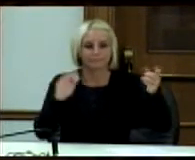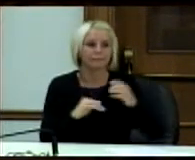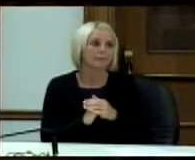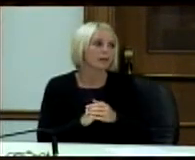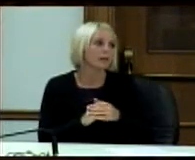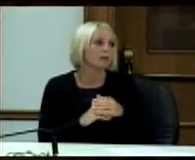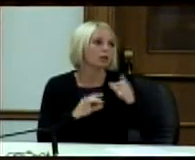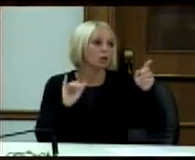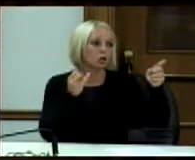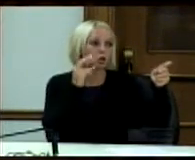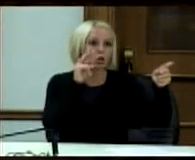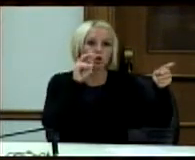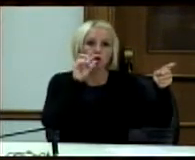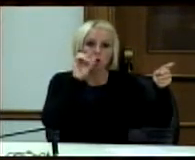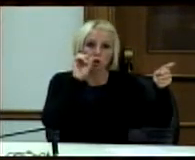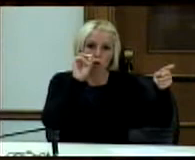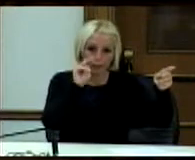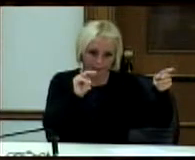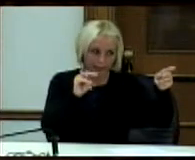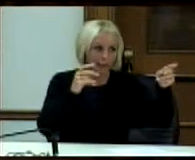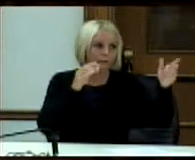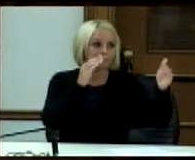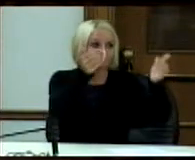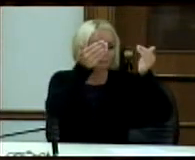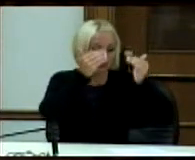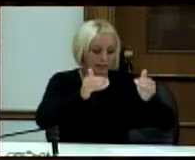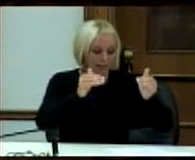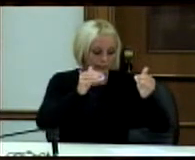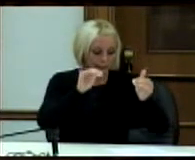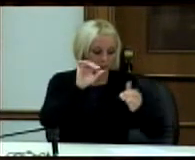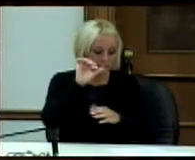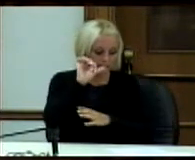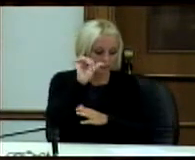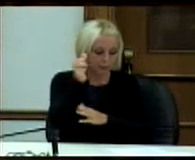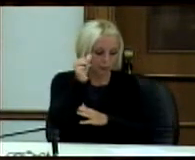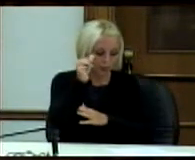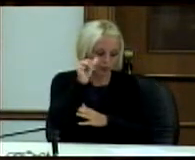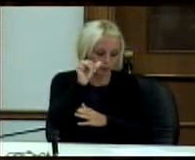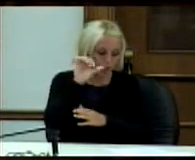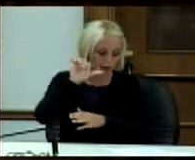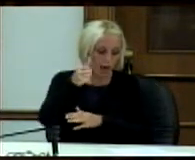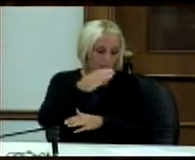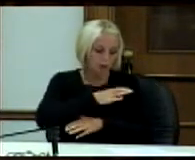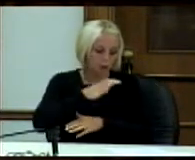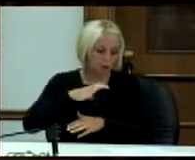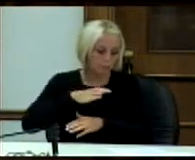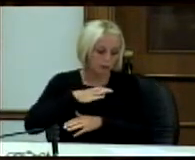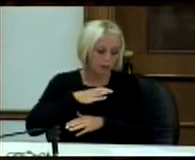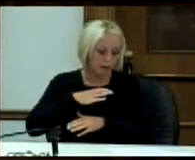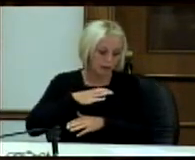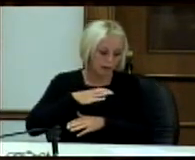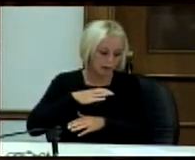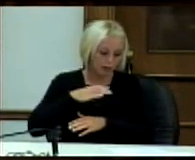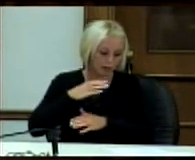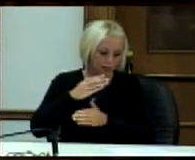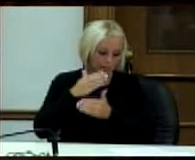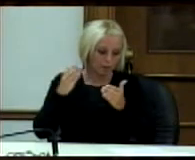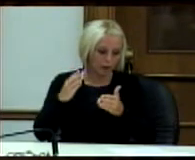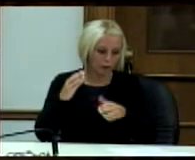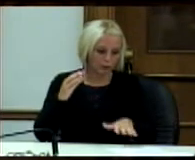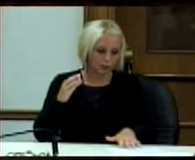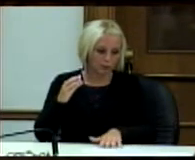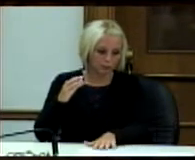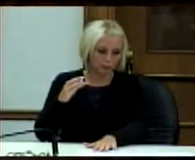All right, next on the agenda, moving to 10 other matters. Starting with 10A, approve the